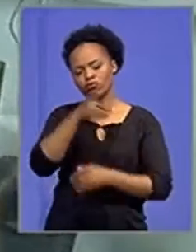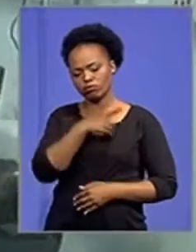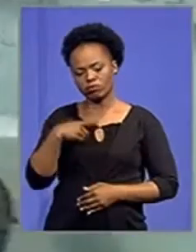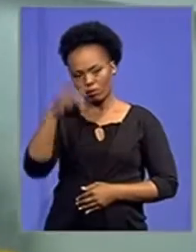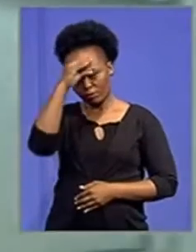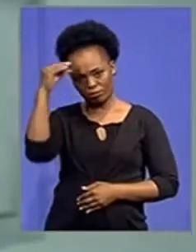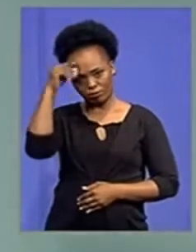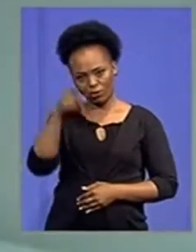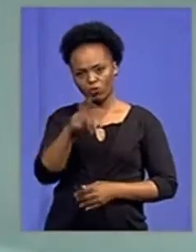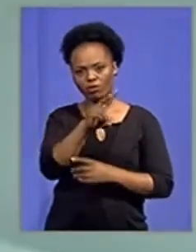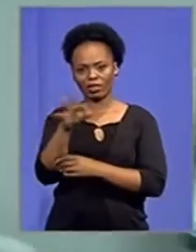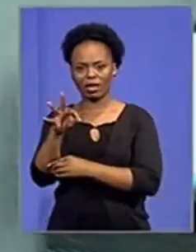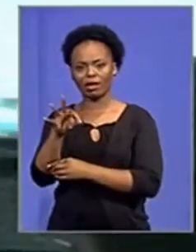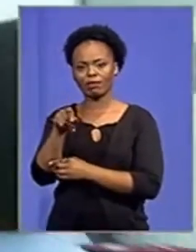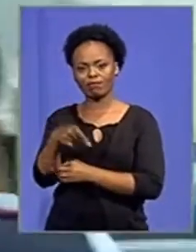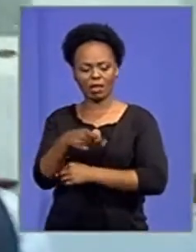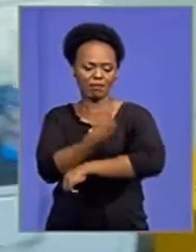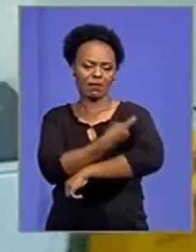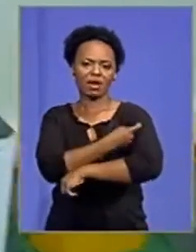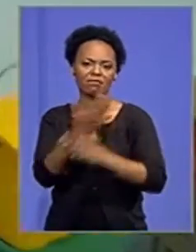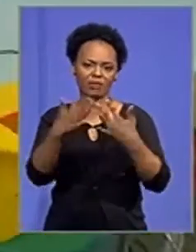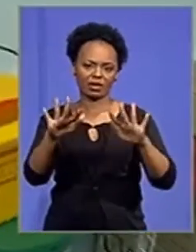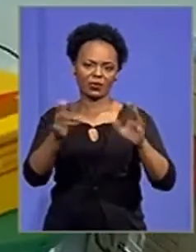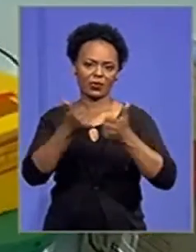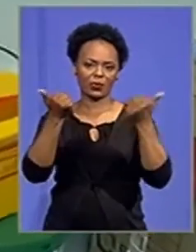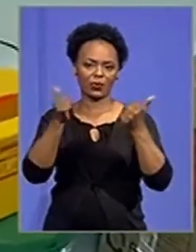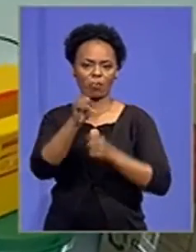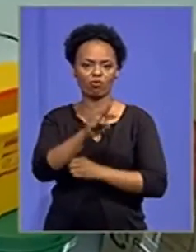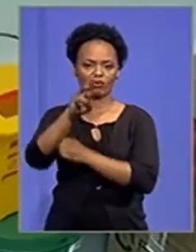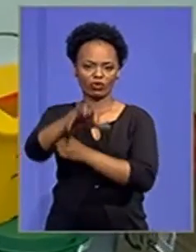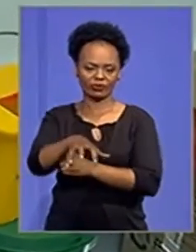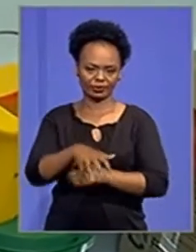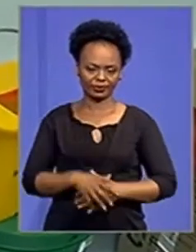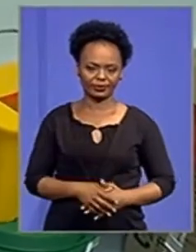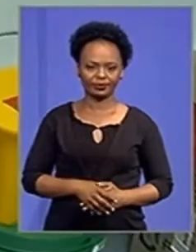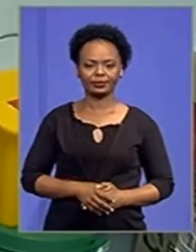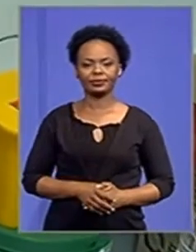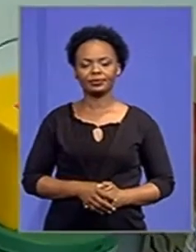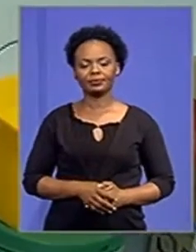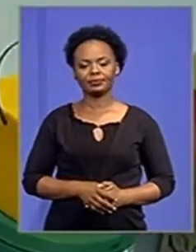23 ba seng ba entilwe. Selwane Gagau, SABC News, Vryburg.